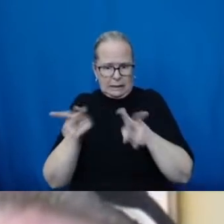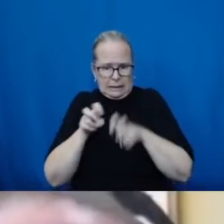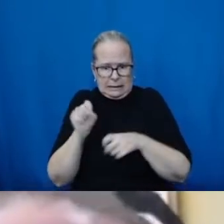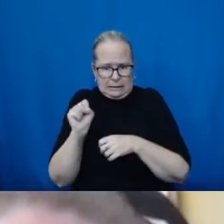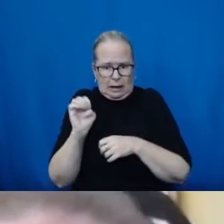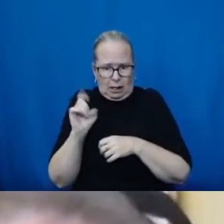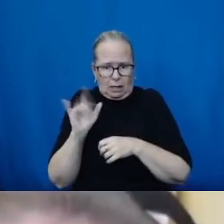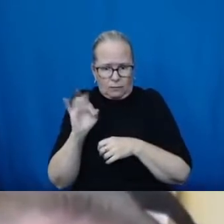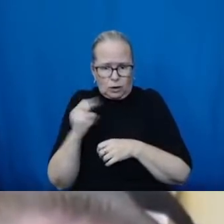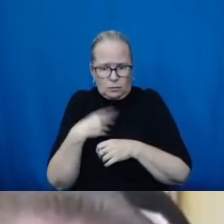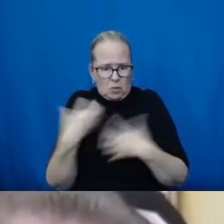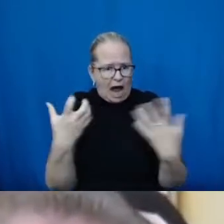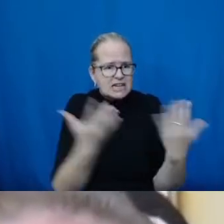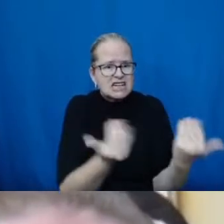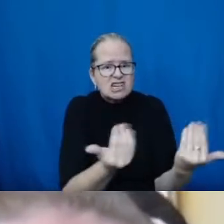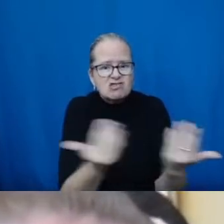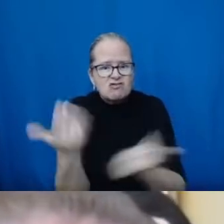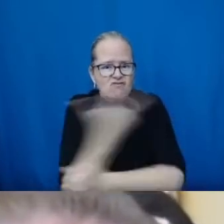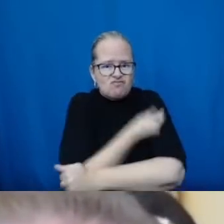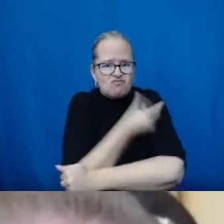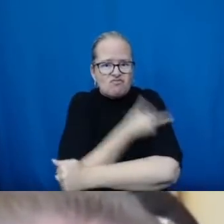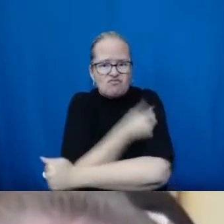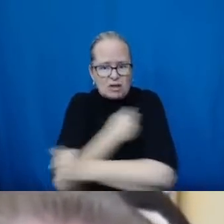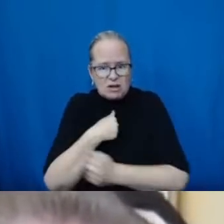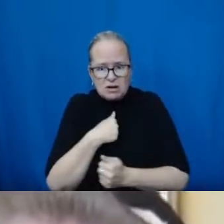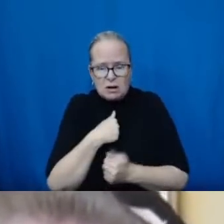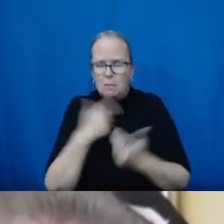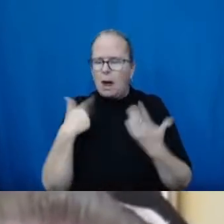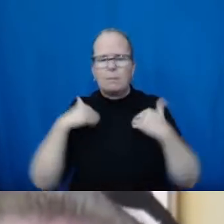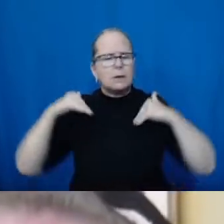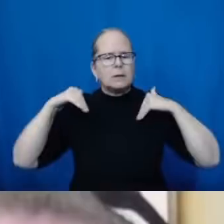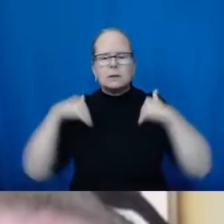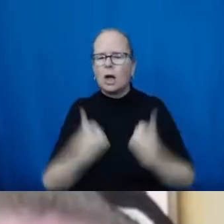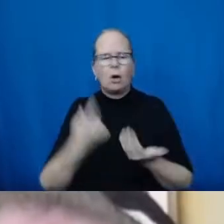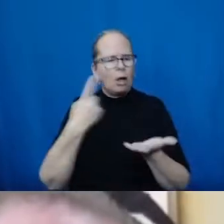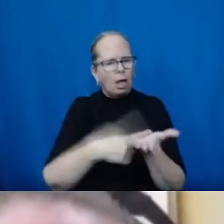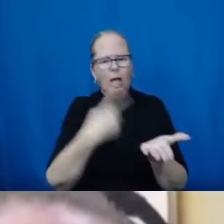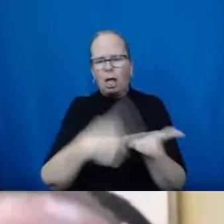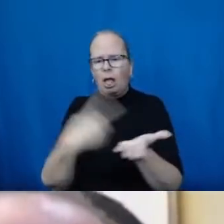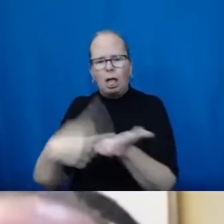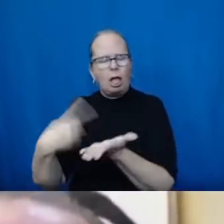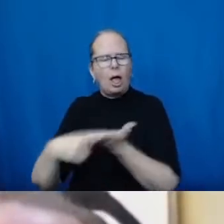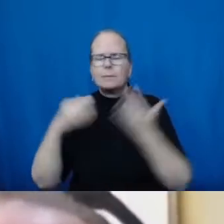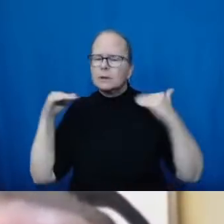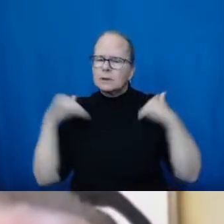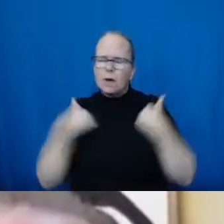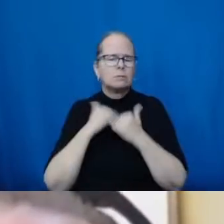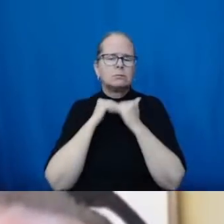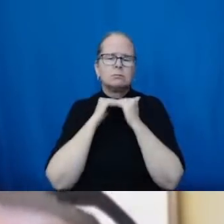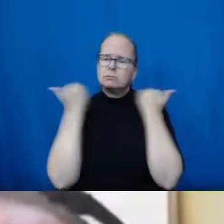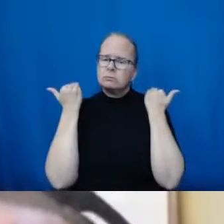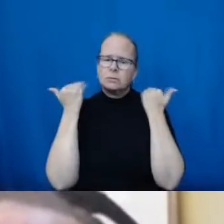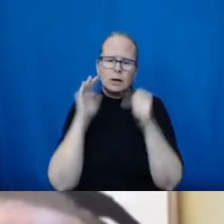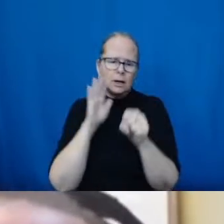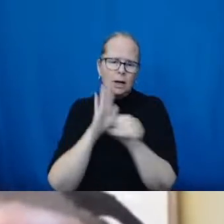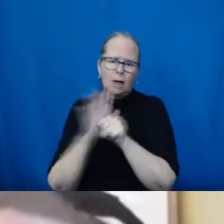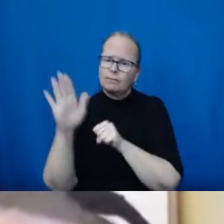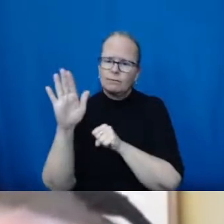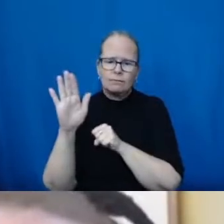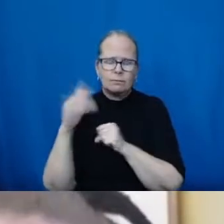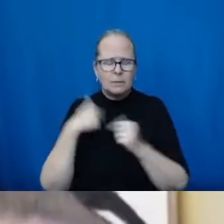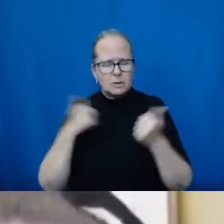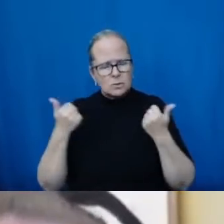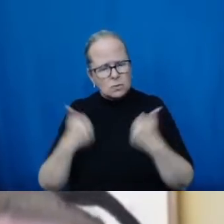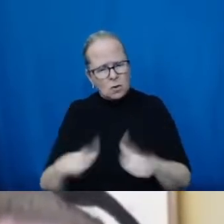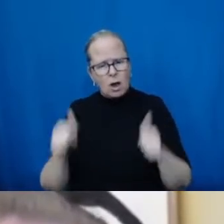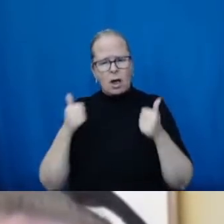vaccination, but it's the only way out of this. And so we've just got to keep trying, even though it is endlessly frustrating and exhausting and infuriating.